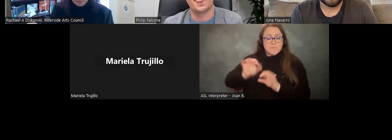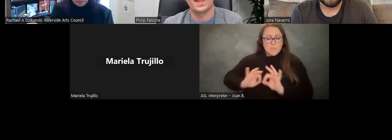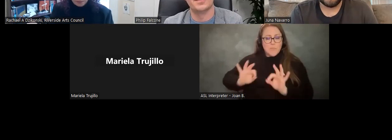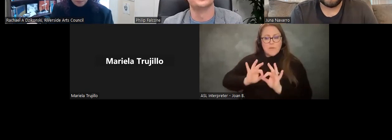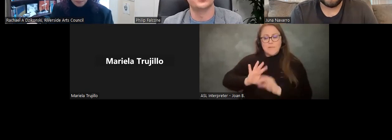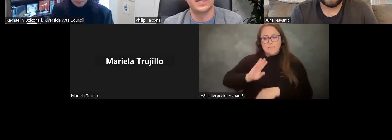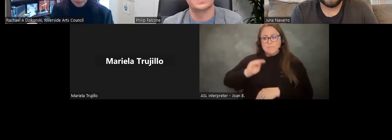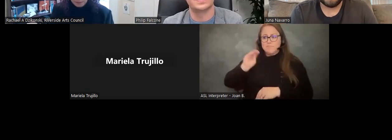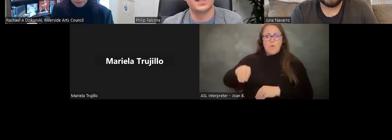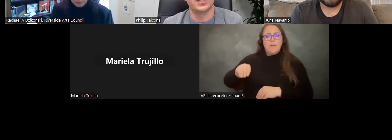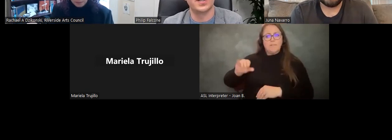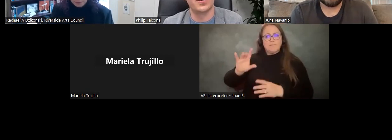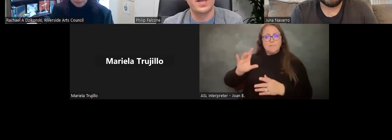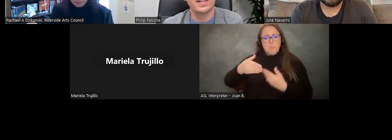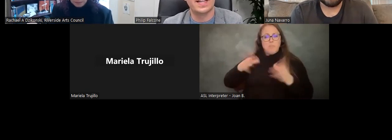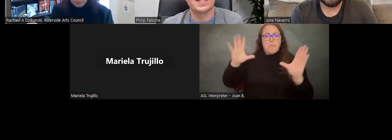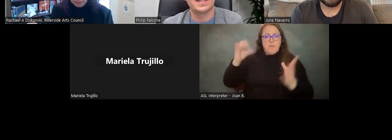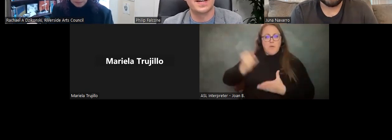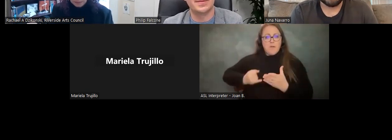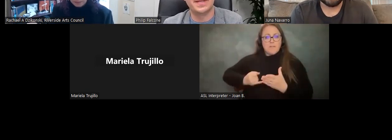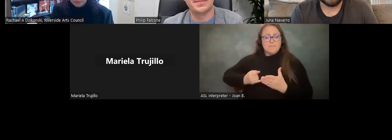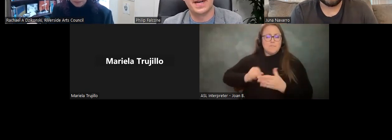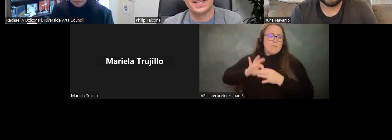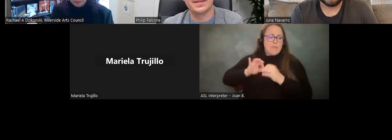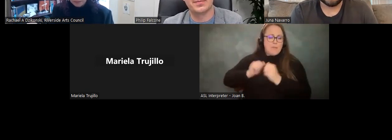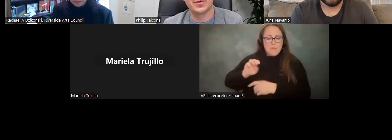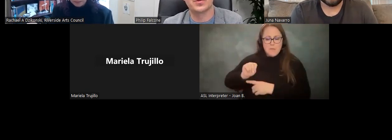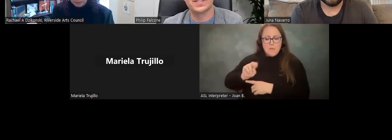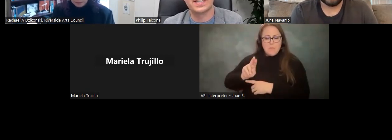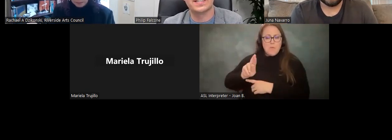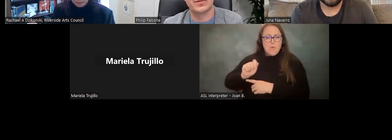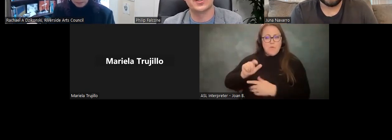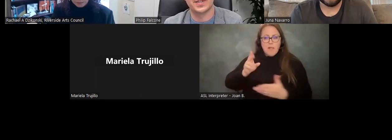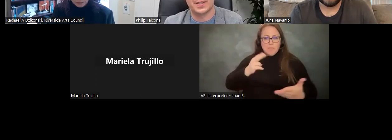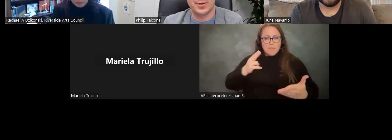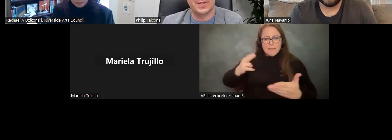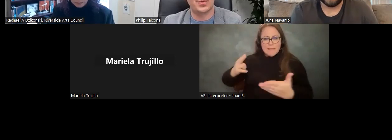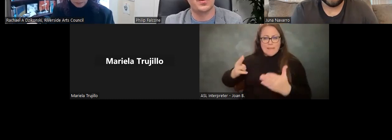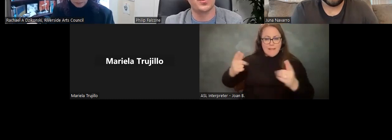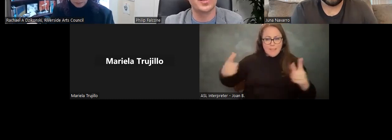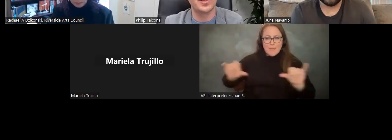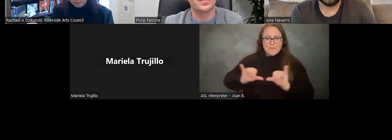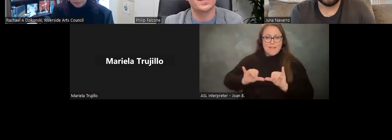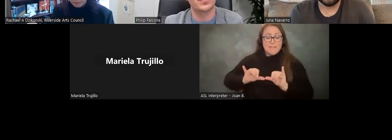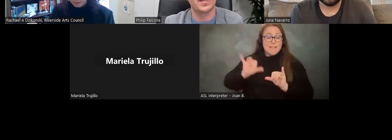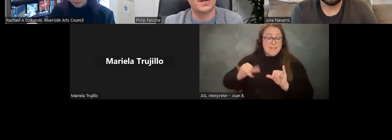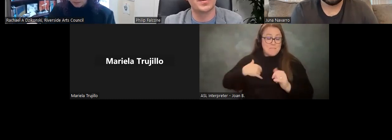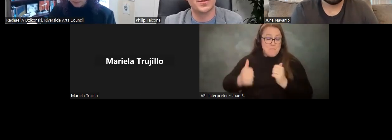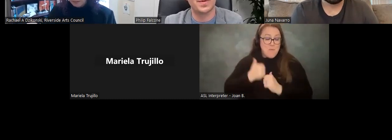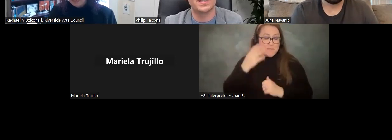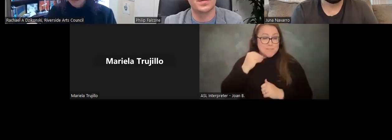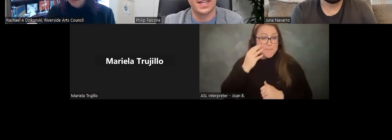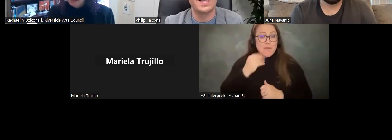to mural installation. So that's been my most recent venture and experience working with artists from the